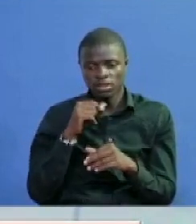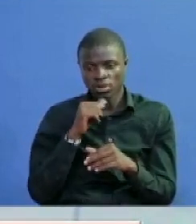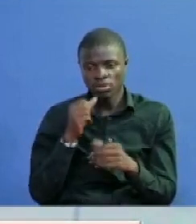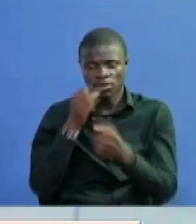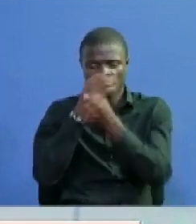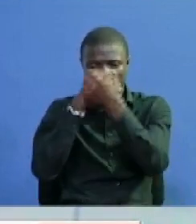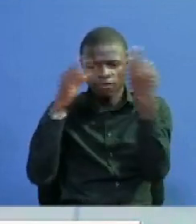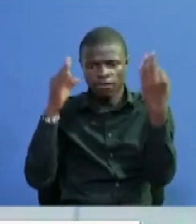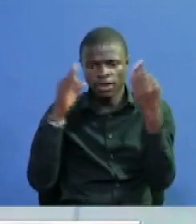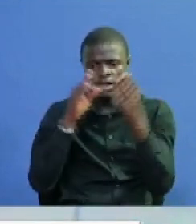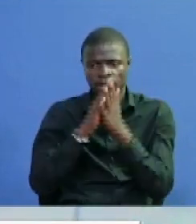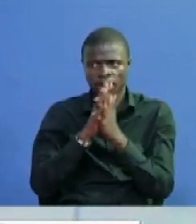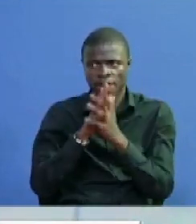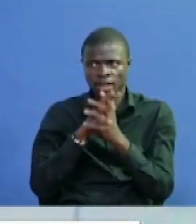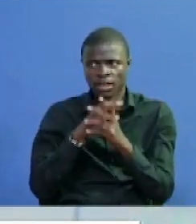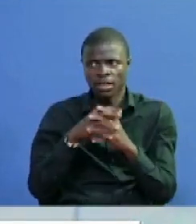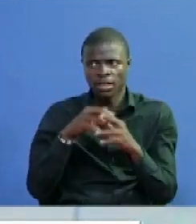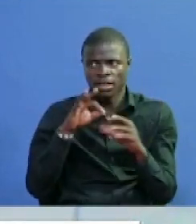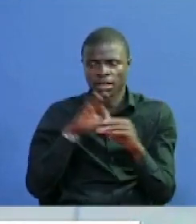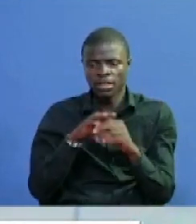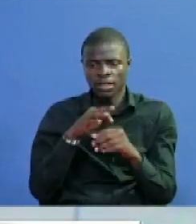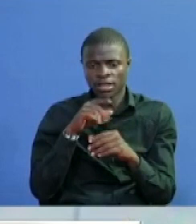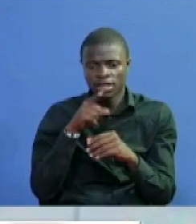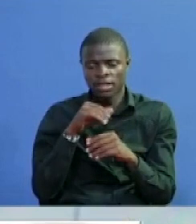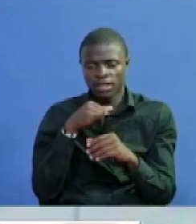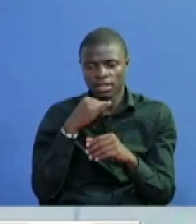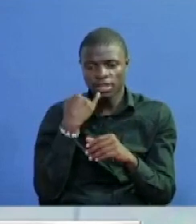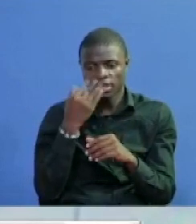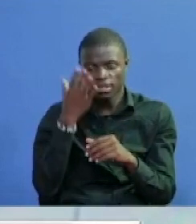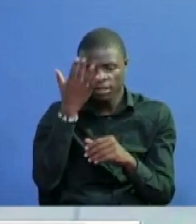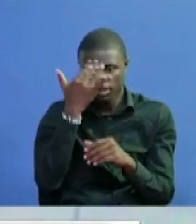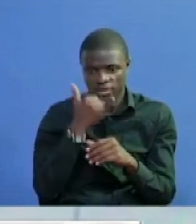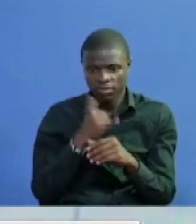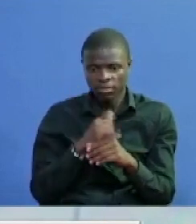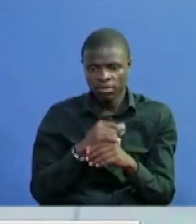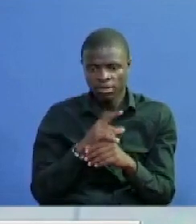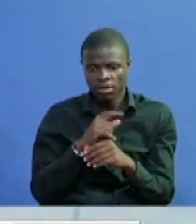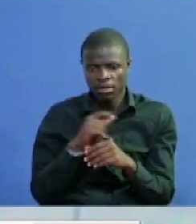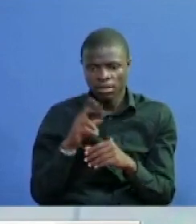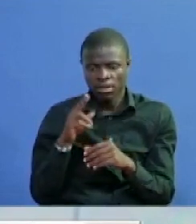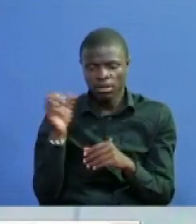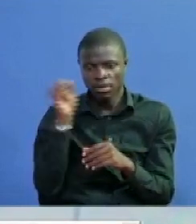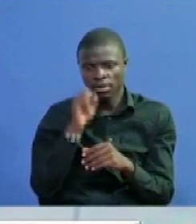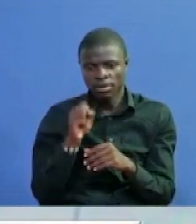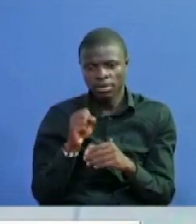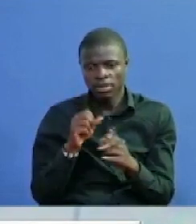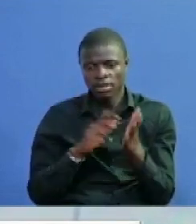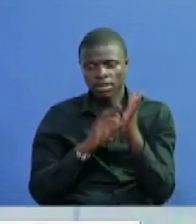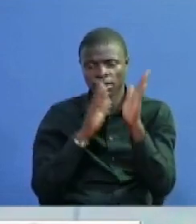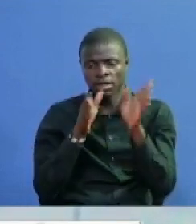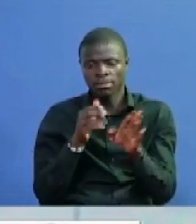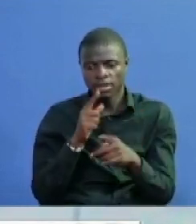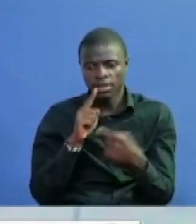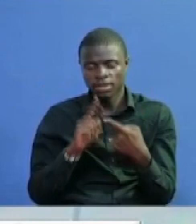why, when I saw High Excellency, the U.S. ambassador to Kenya saying,